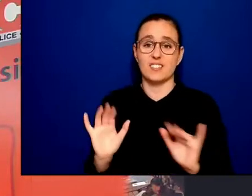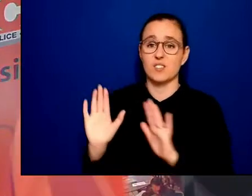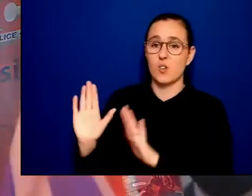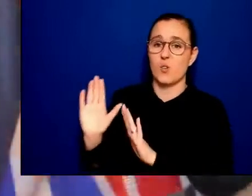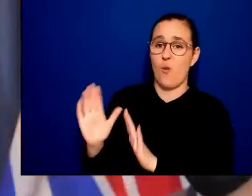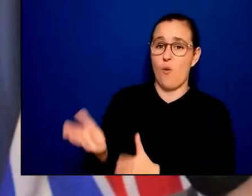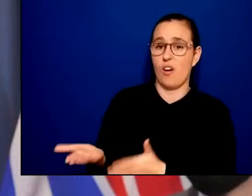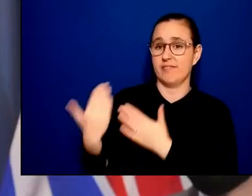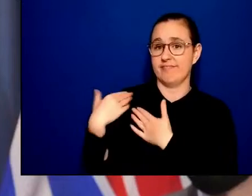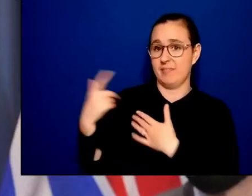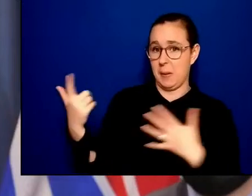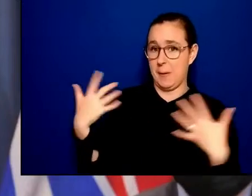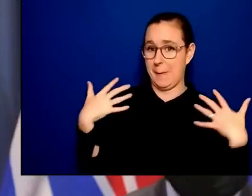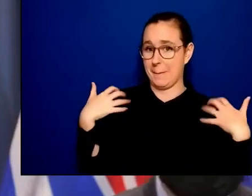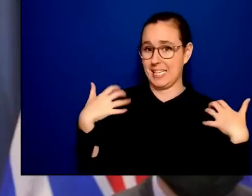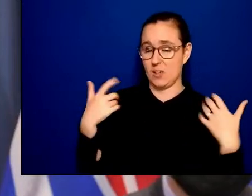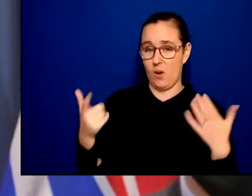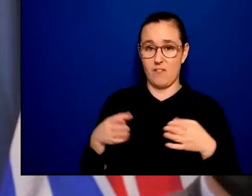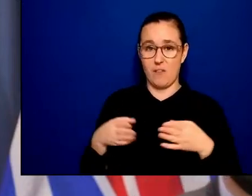change?